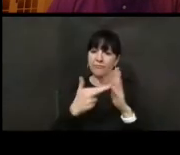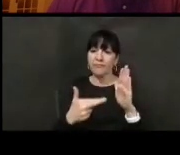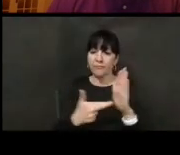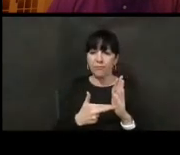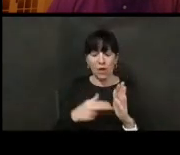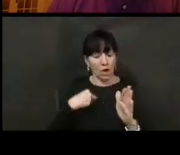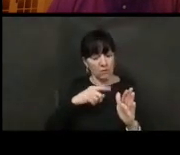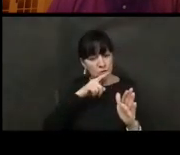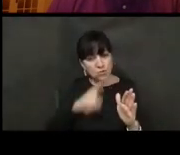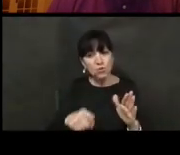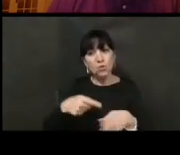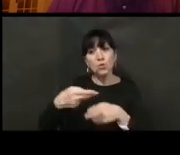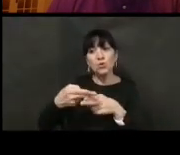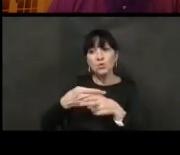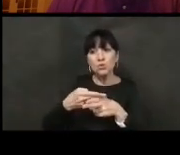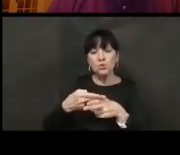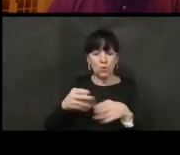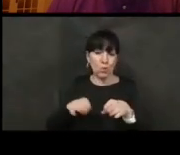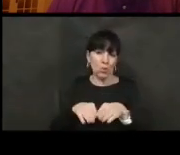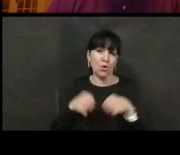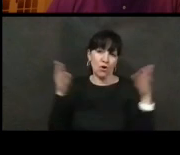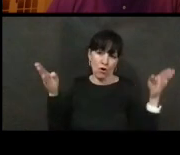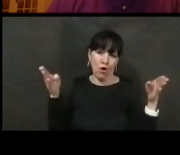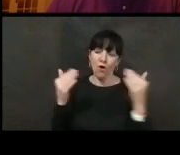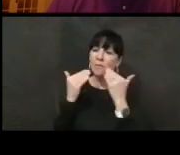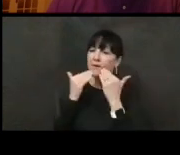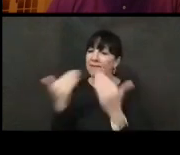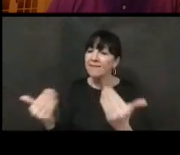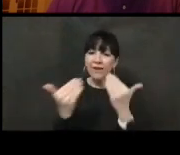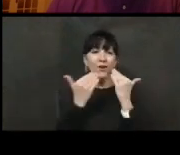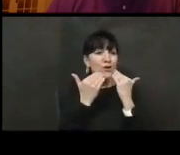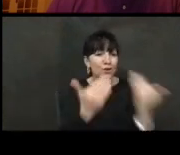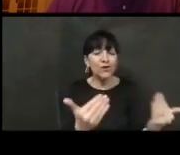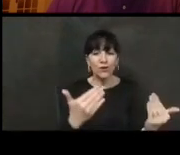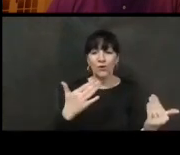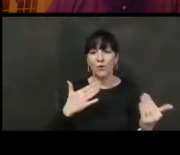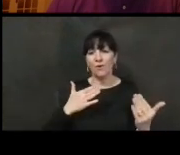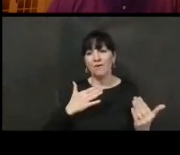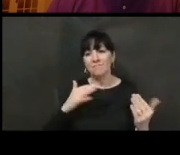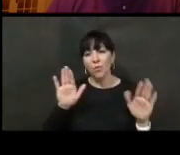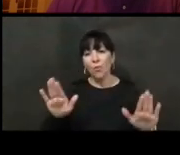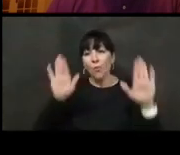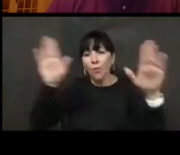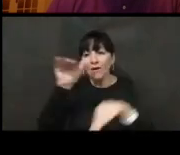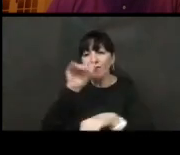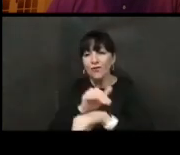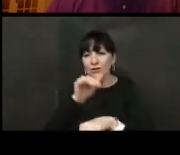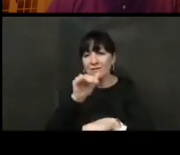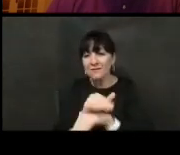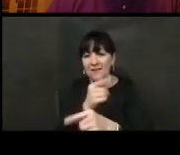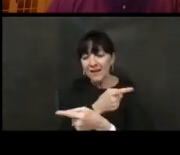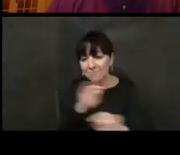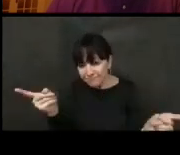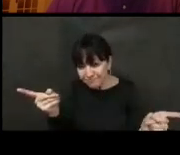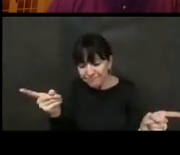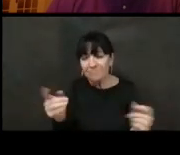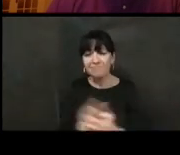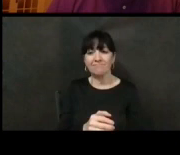measures as we go to reopen. So thank you so very much. Have a wonderful evening. And I hope that you might encourage others to join